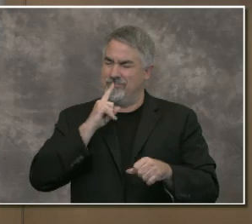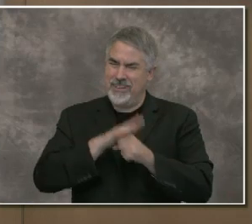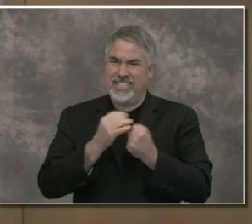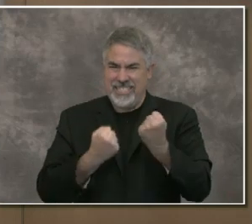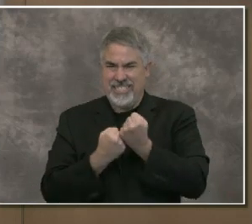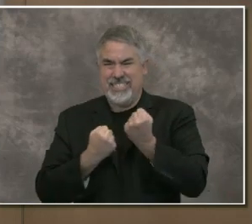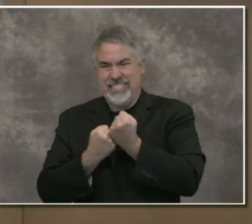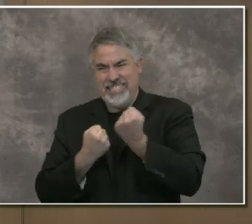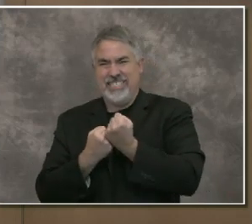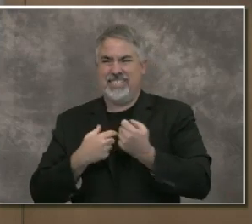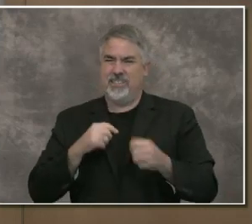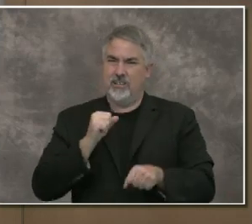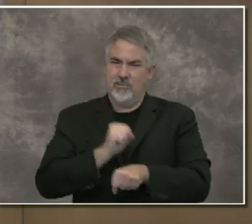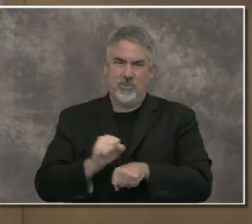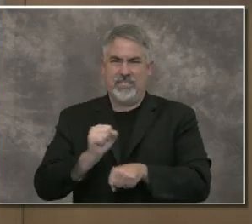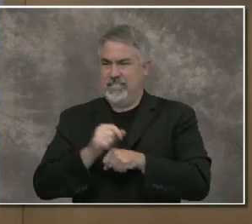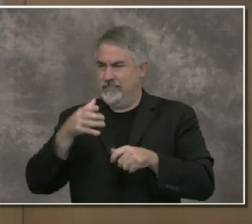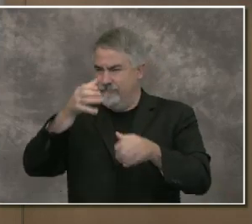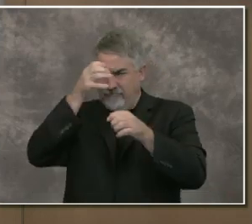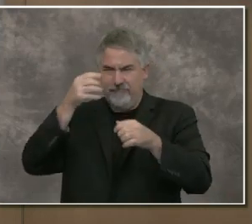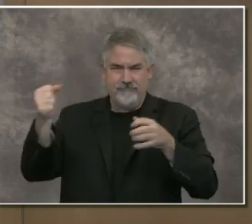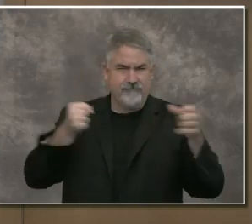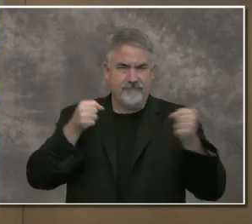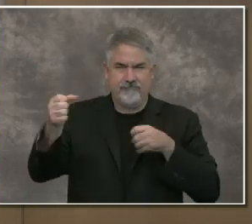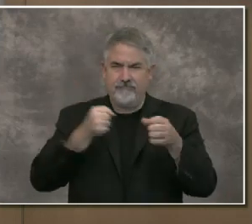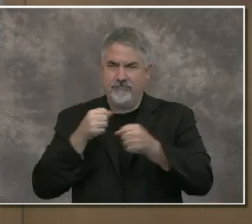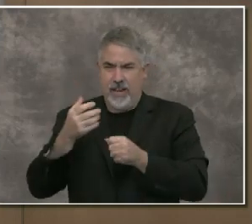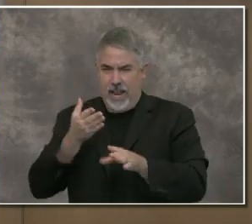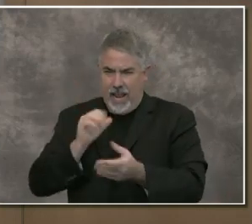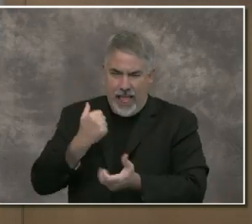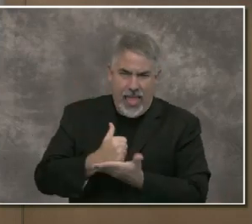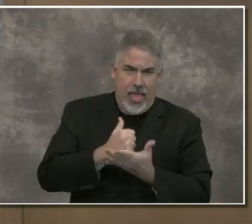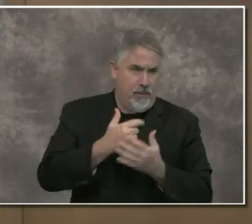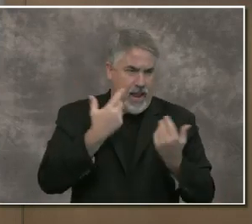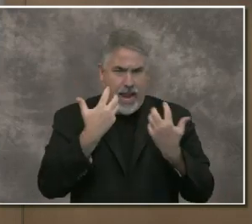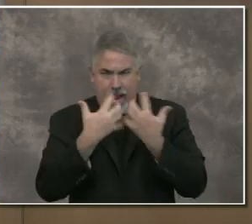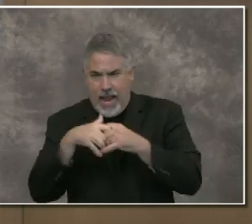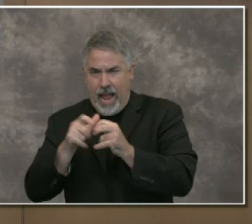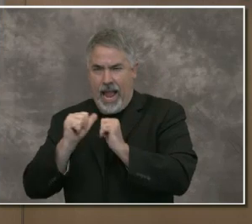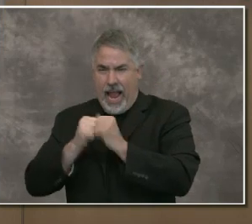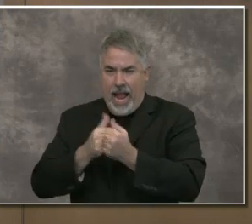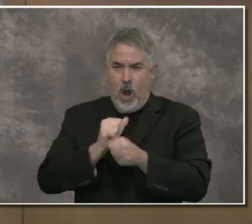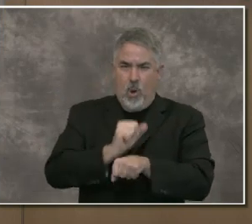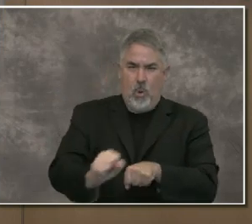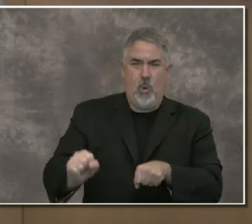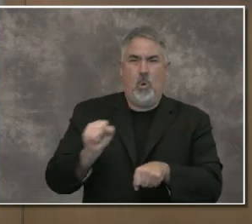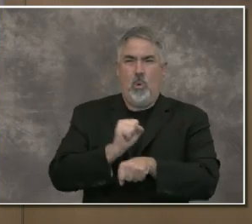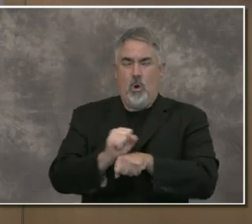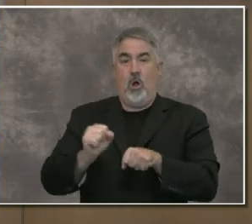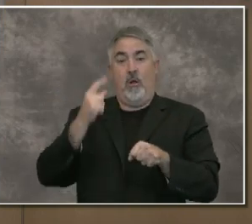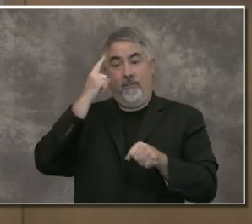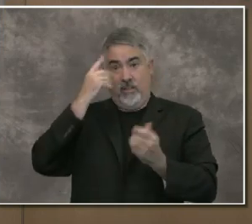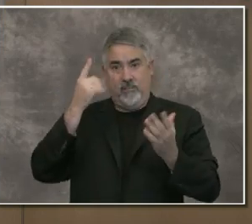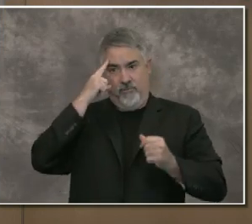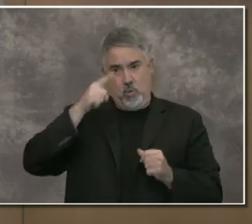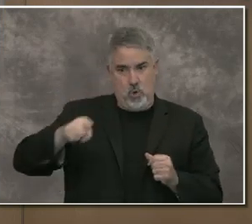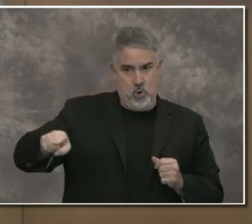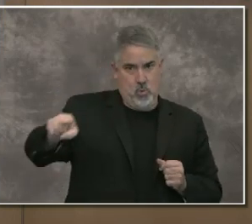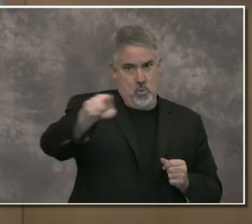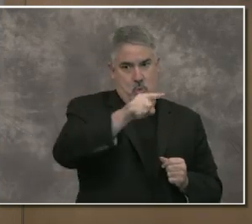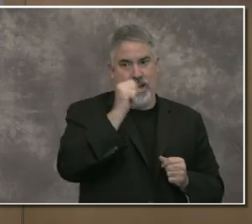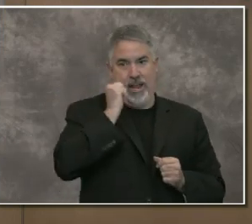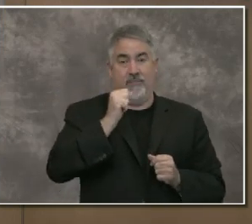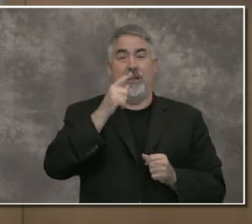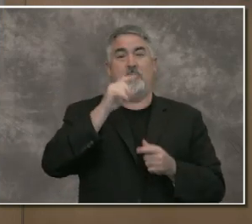experts and doctors, our healthcare systems, and frankly, it's a testament to each and every one of you who every single day are in this with us, and